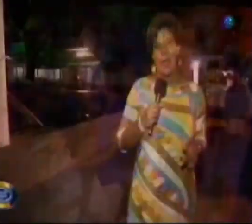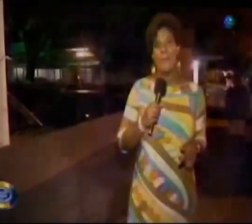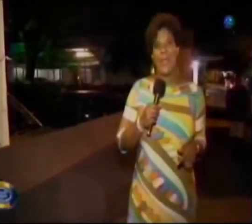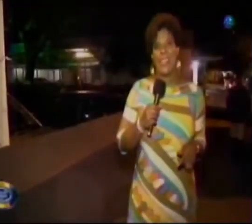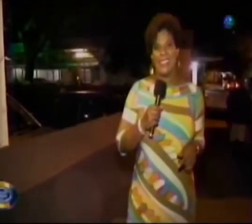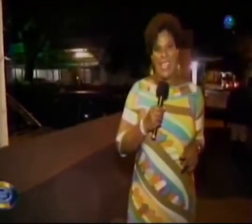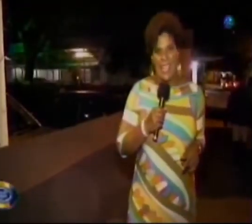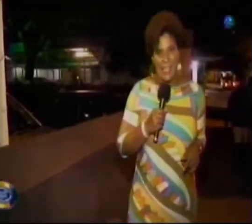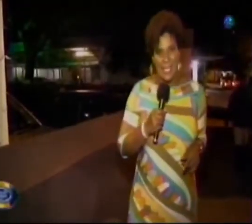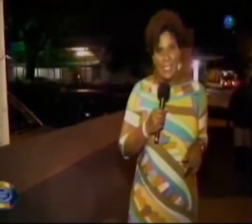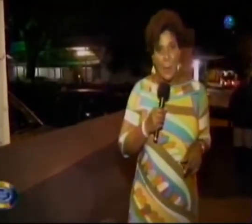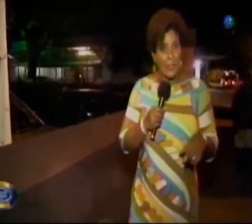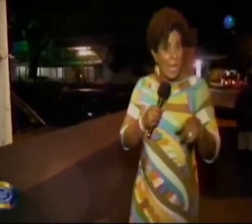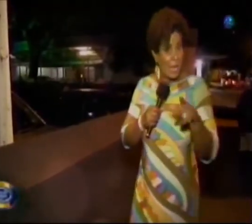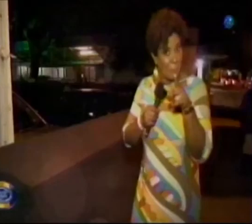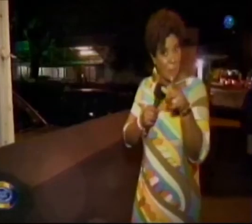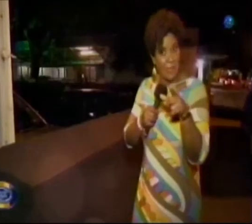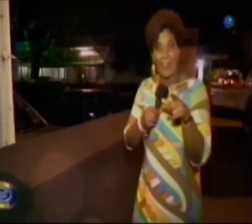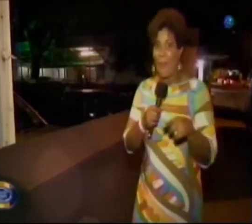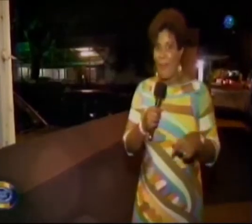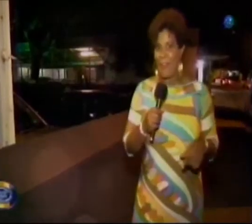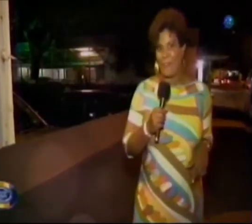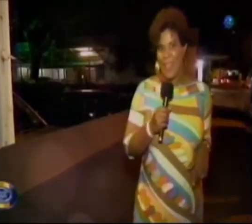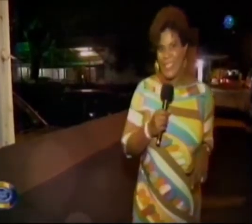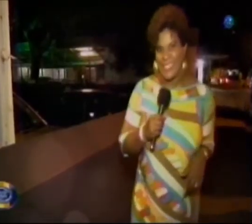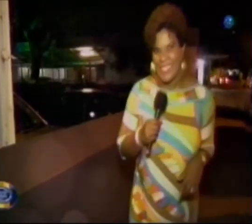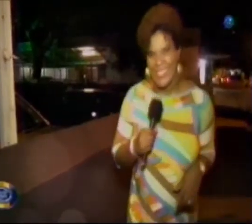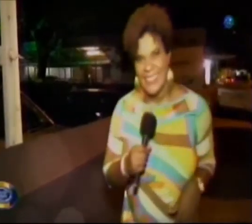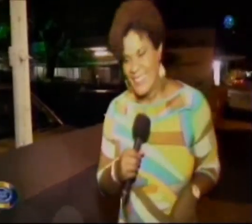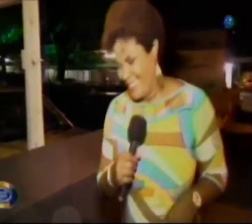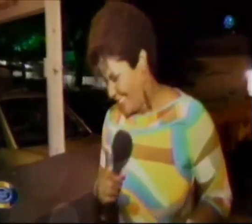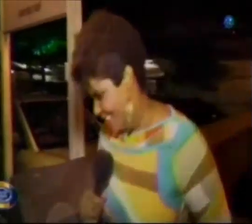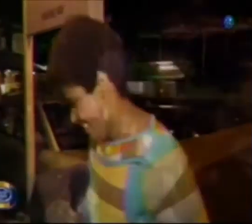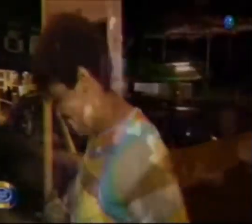I know I'm ready to hit the spot, and I'm bringing along a friend.